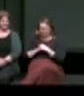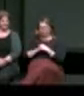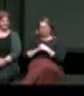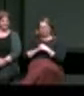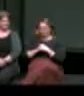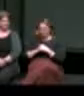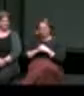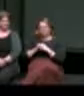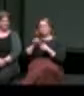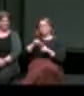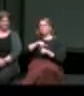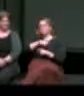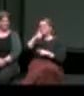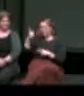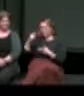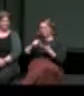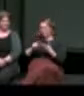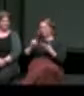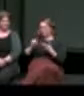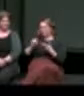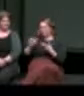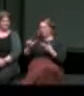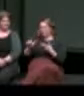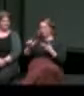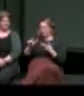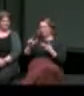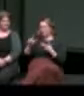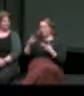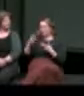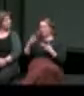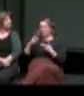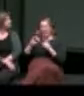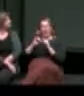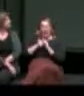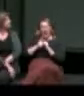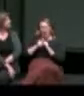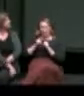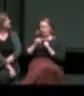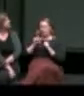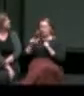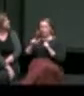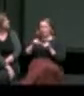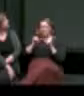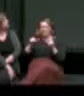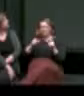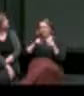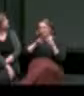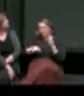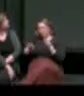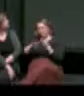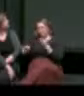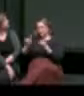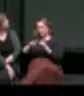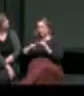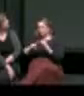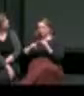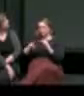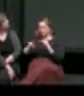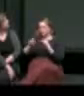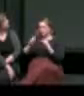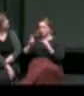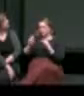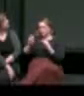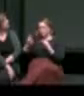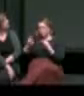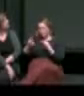And then we had another tunnel. This is how our tunnel system drains out to our existing sewer. So I said that the tunnel system